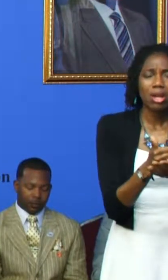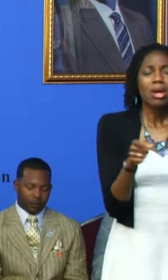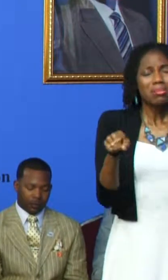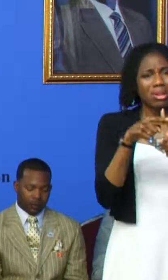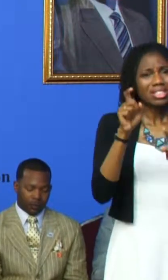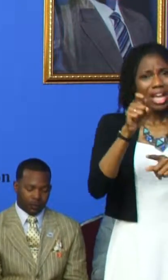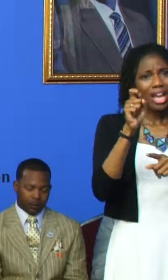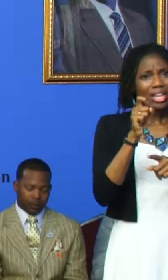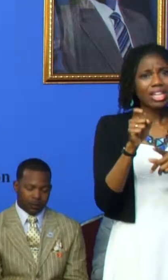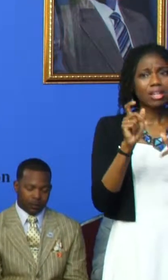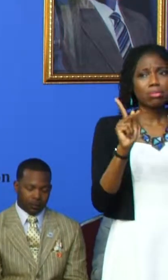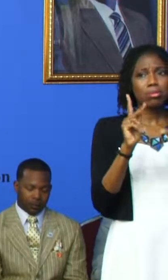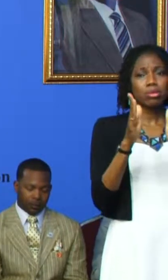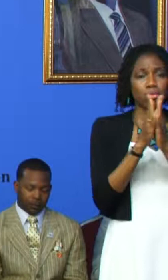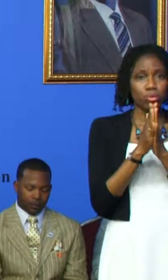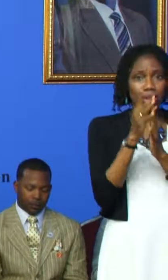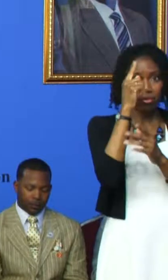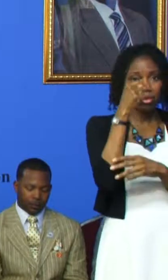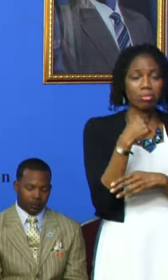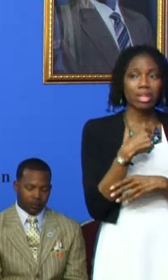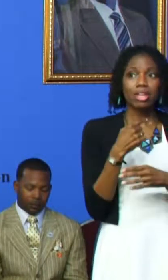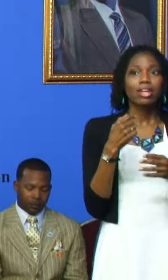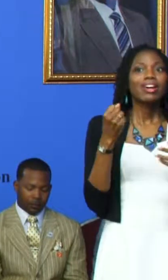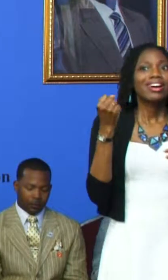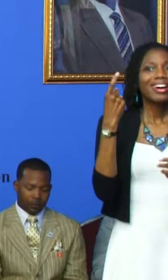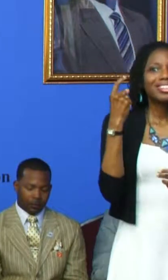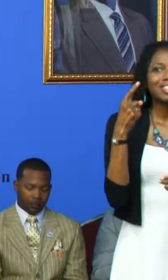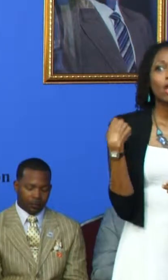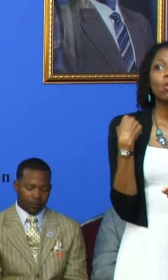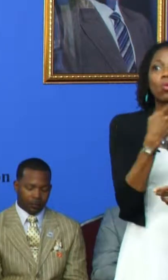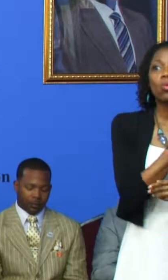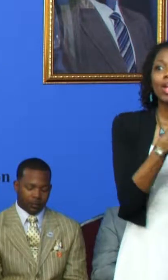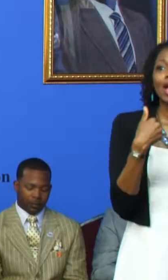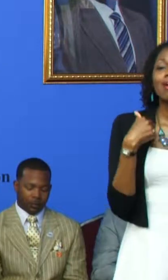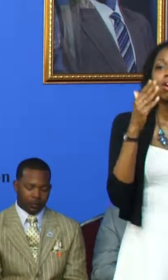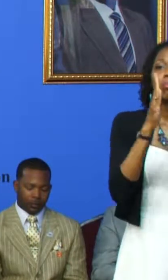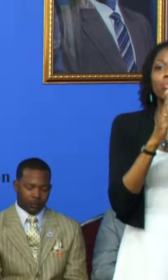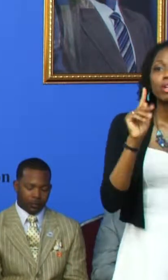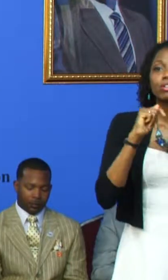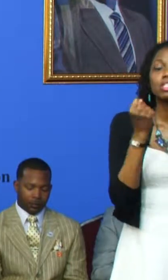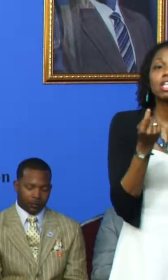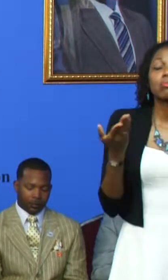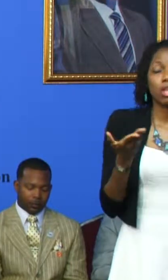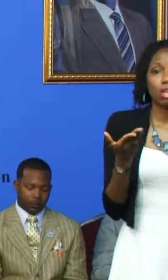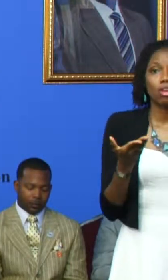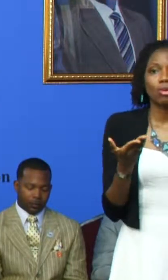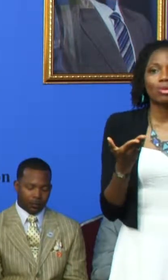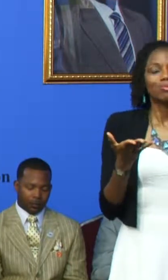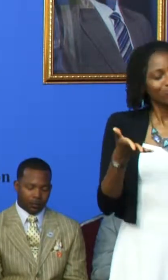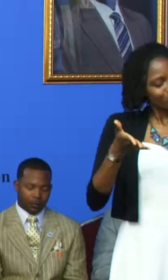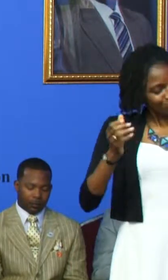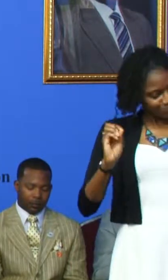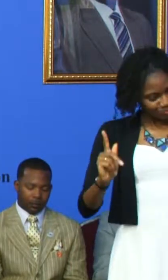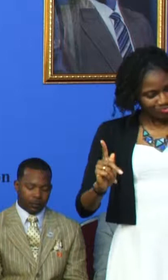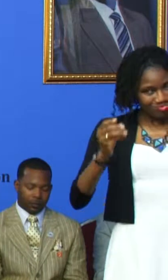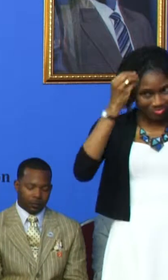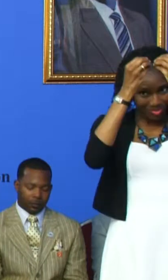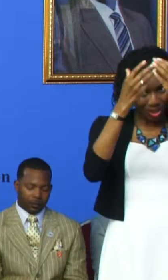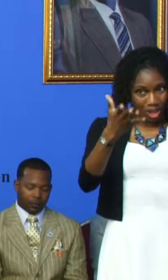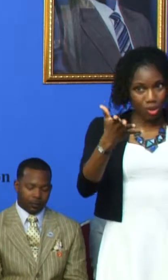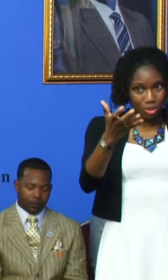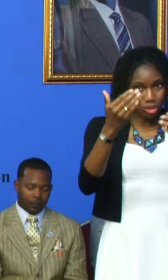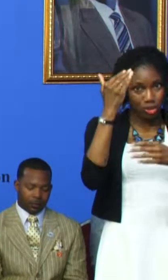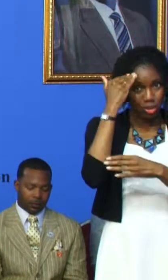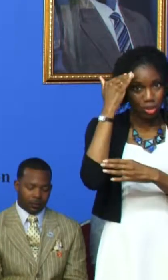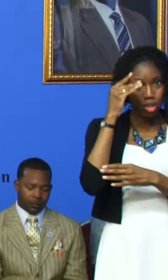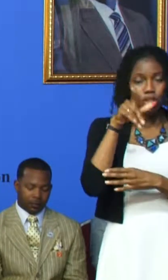me because we have a prayer team here. We are activists that pray. Well, I want you to know you can call us anytime